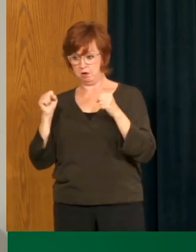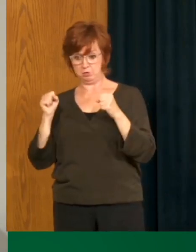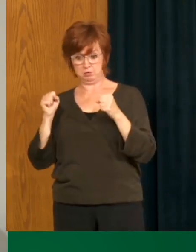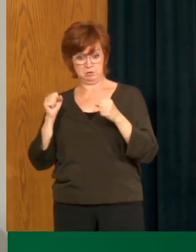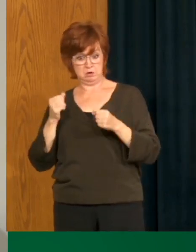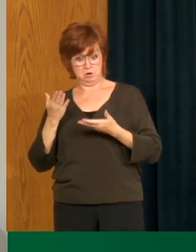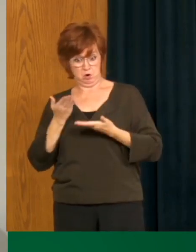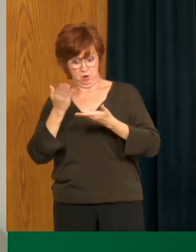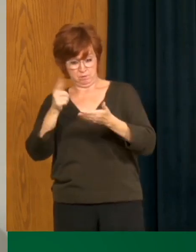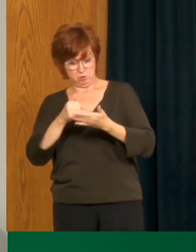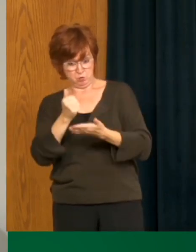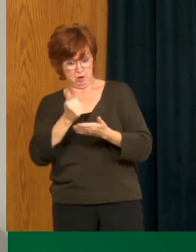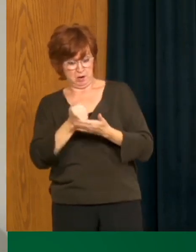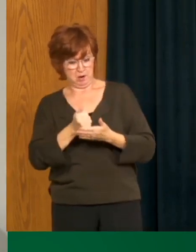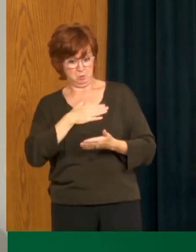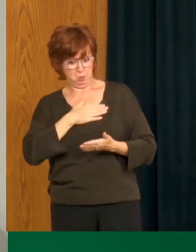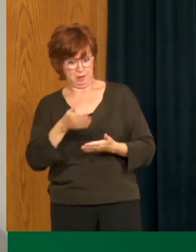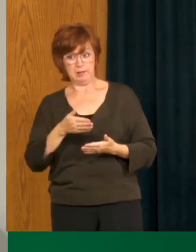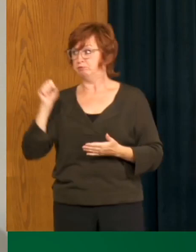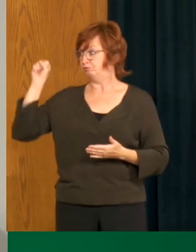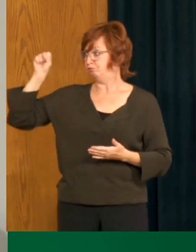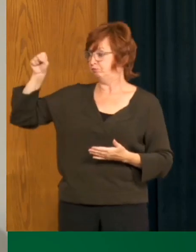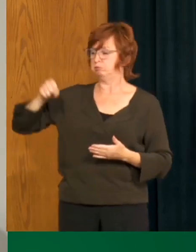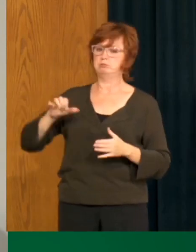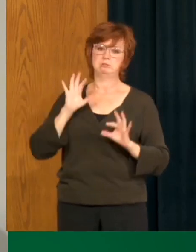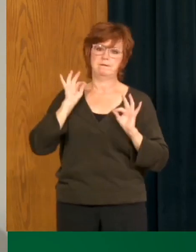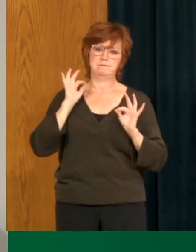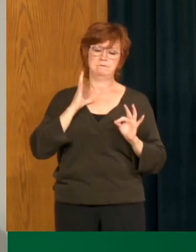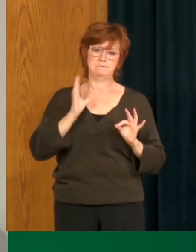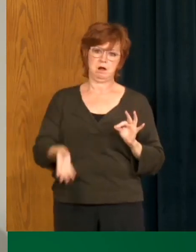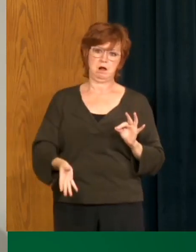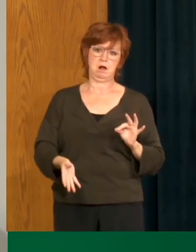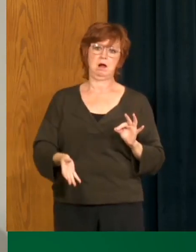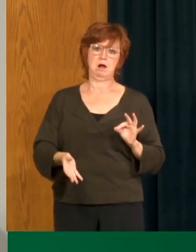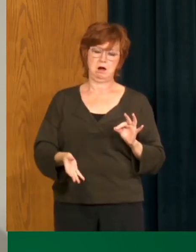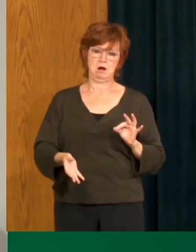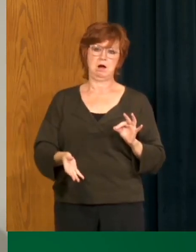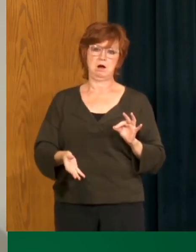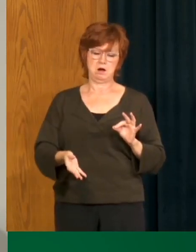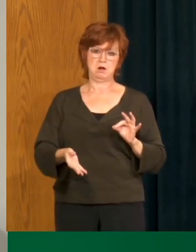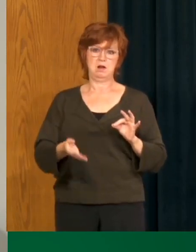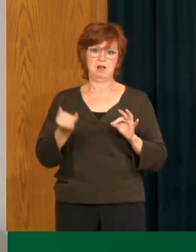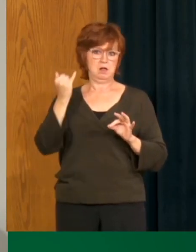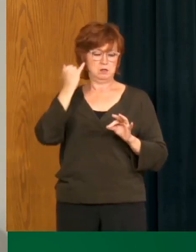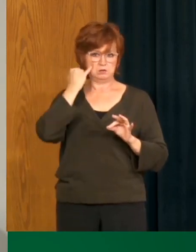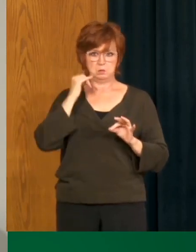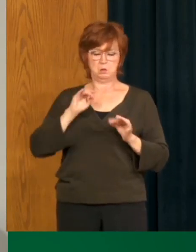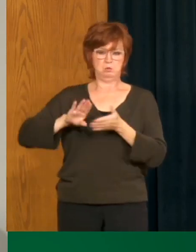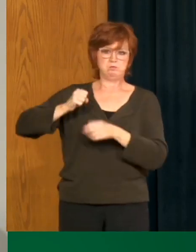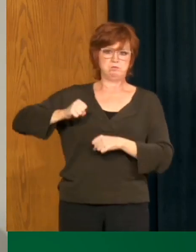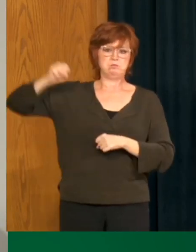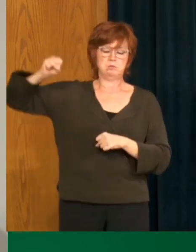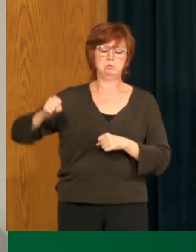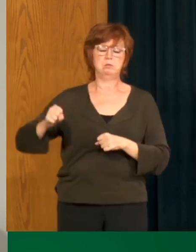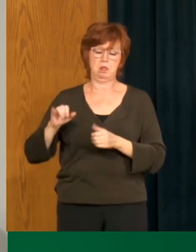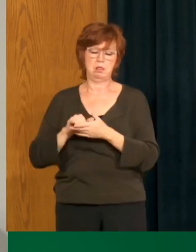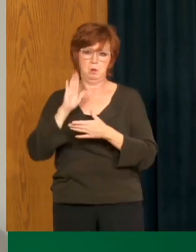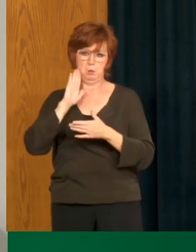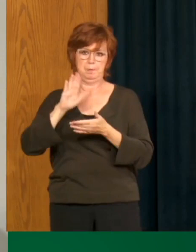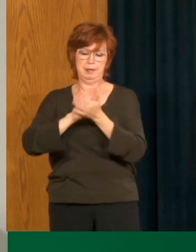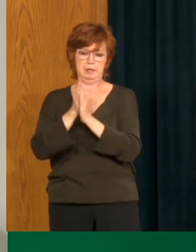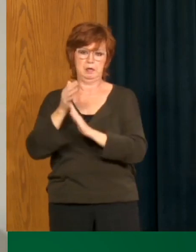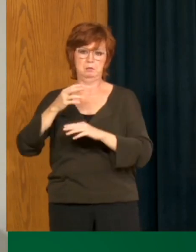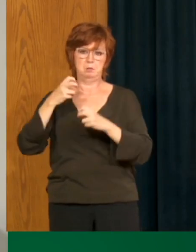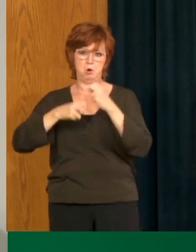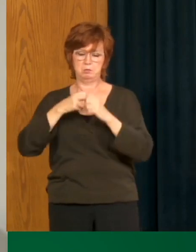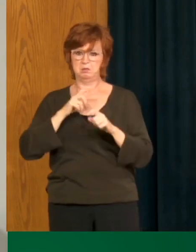cooperation of communities who live in communal settings where case contact investigation is done. Anyone, even with mild symptoms, is offered testing. That generates a lot